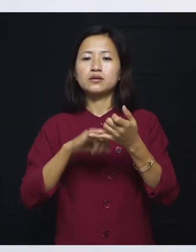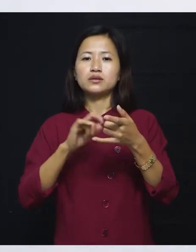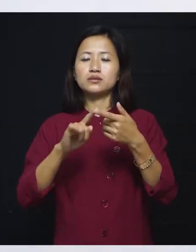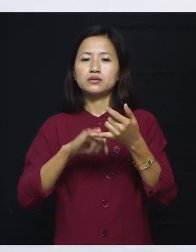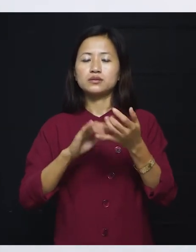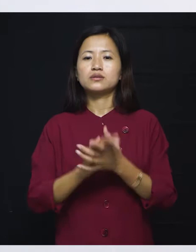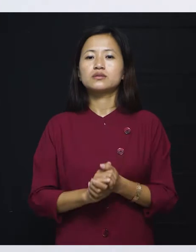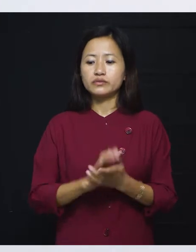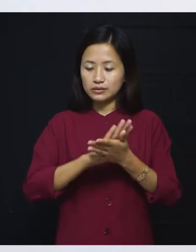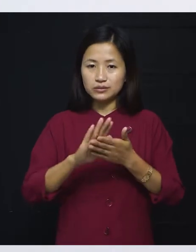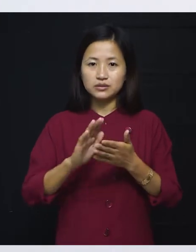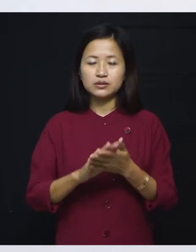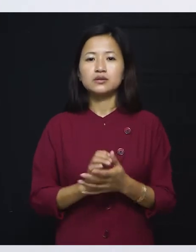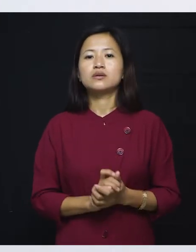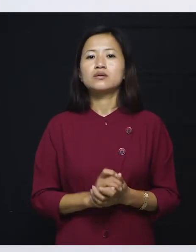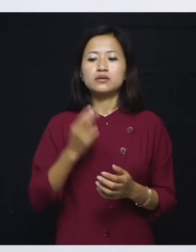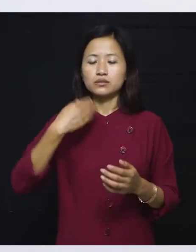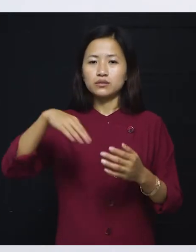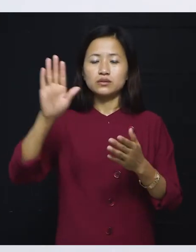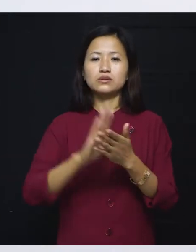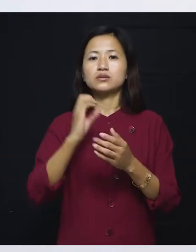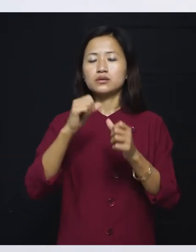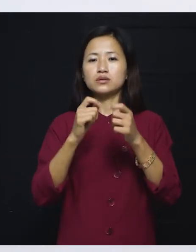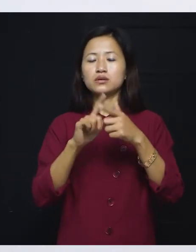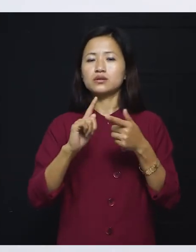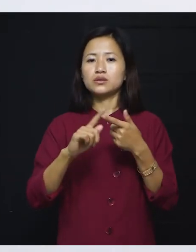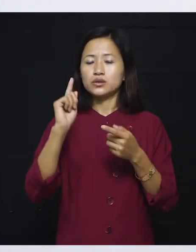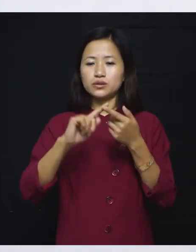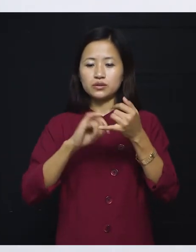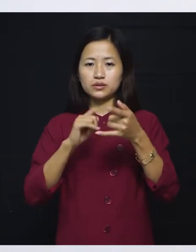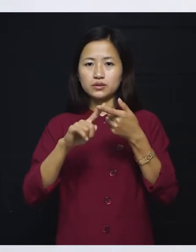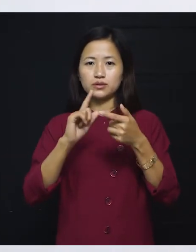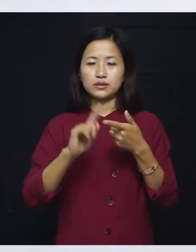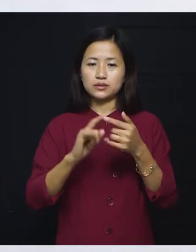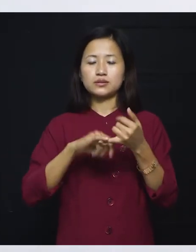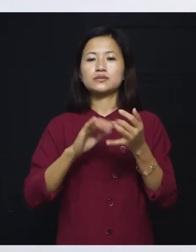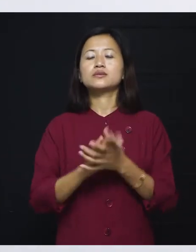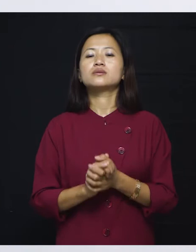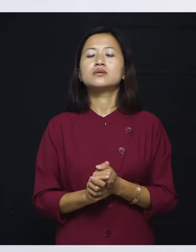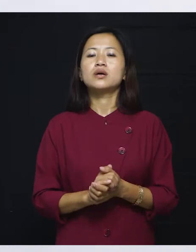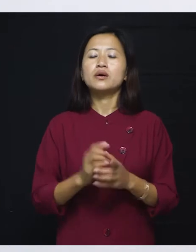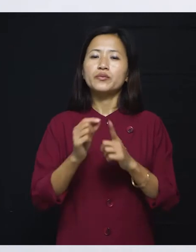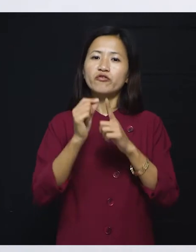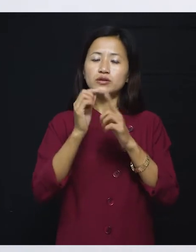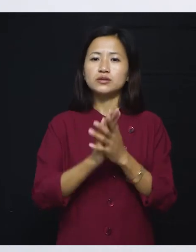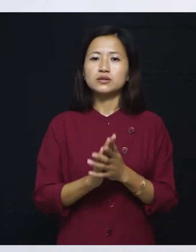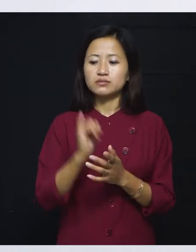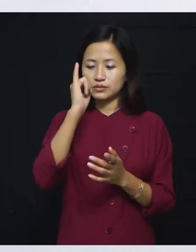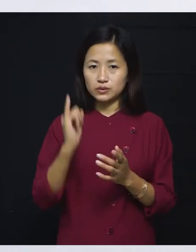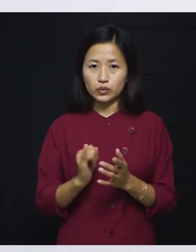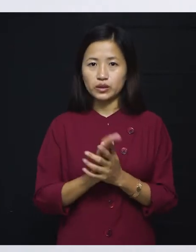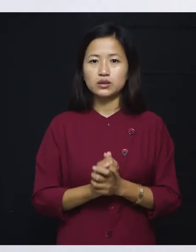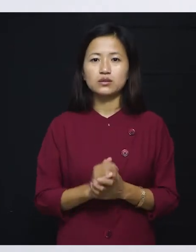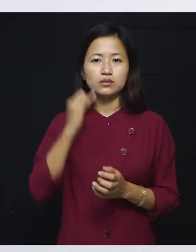you are clear with phrases, then only I can go to clauses, okay? Clauses. Here, phrase is a weak,